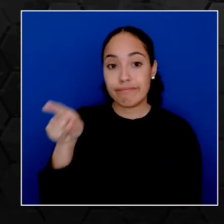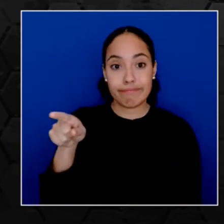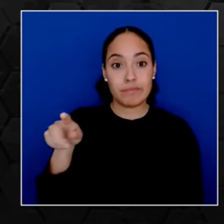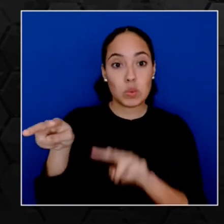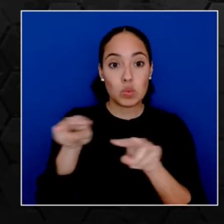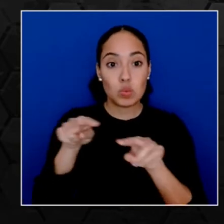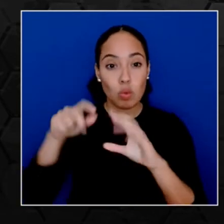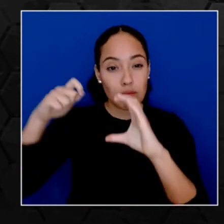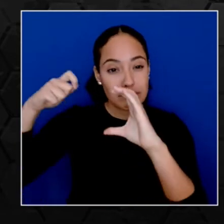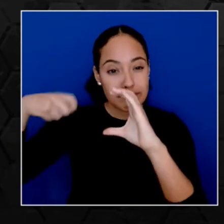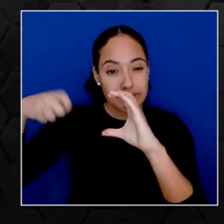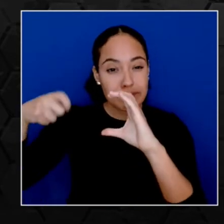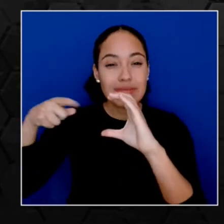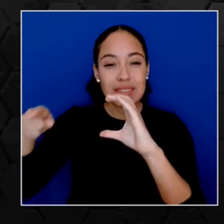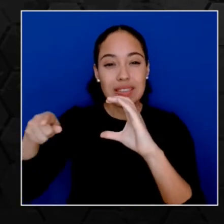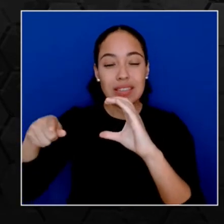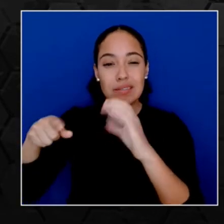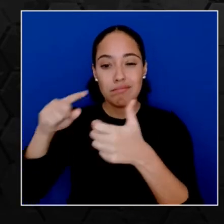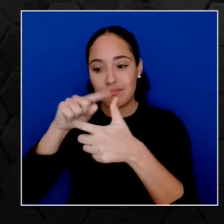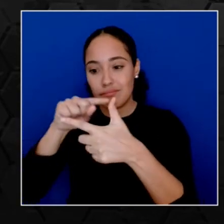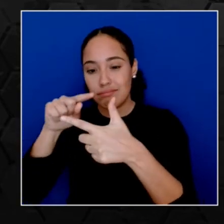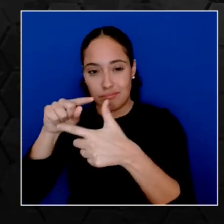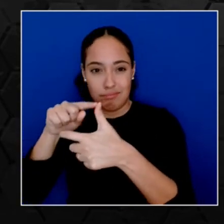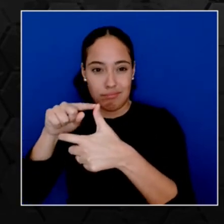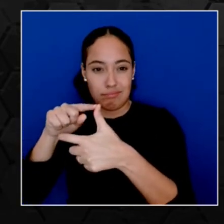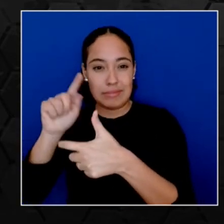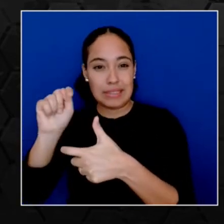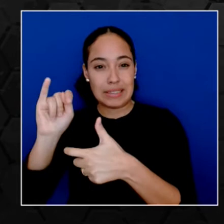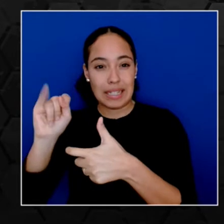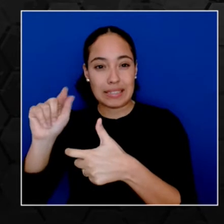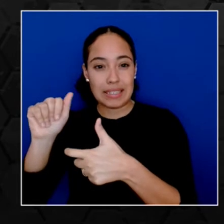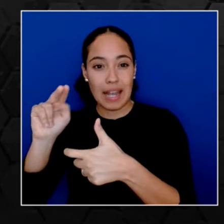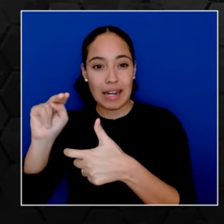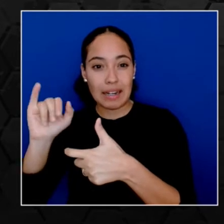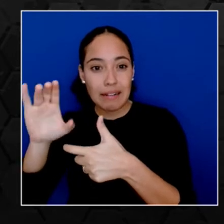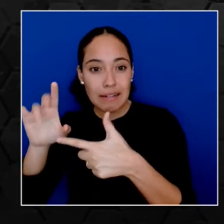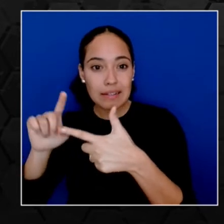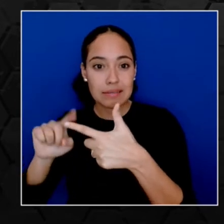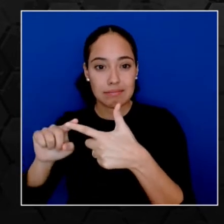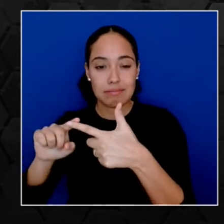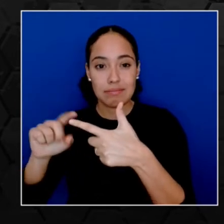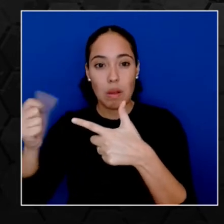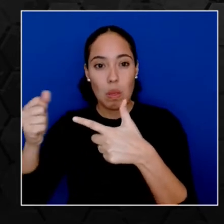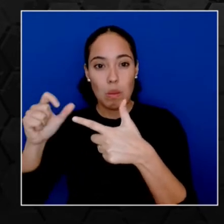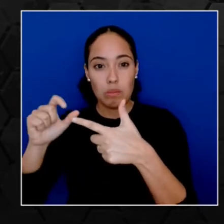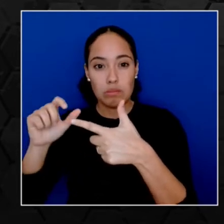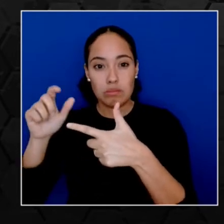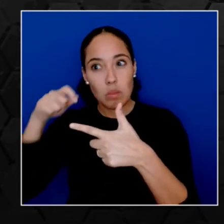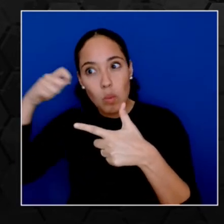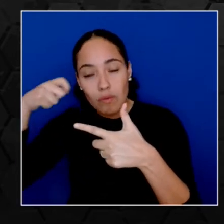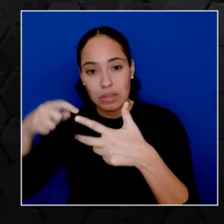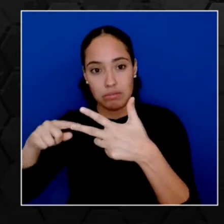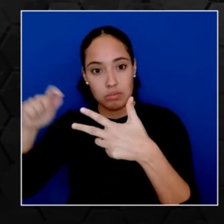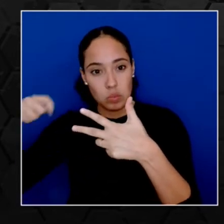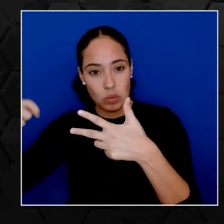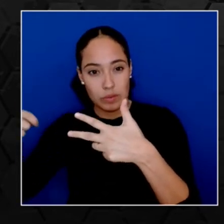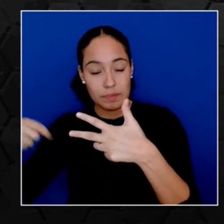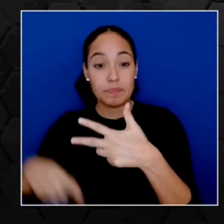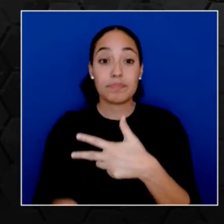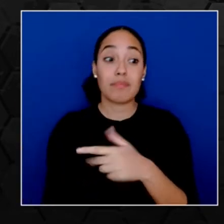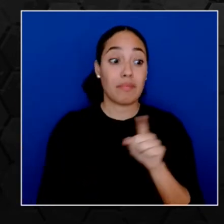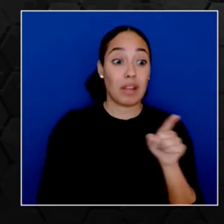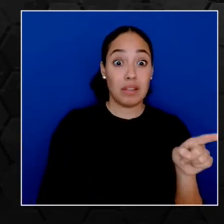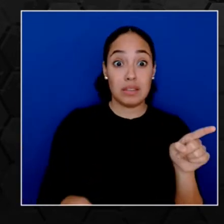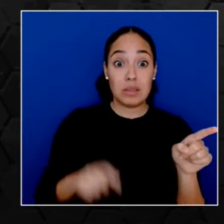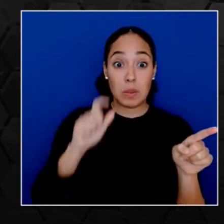this kind of films. So like if Lily saw Titanic and Avatar, it may like also recommend Avengers to Lily based on John's view